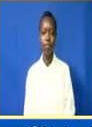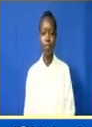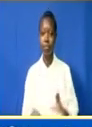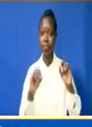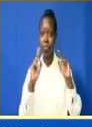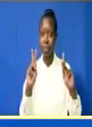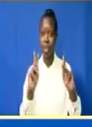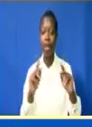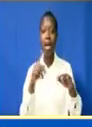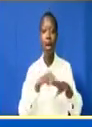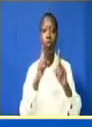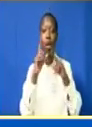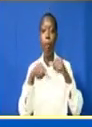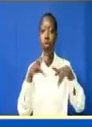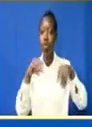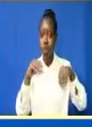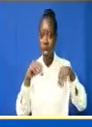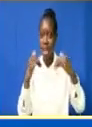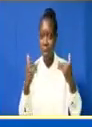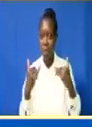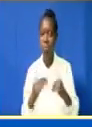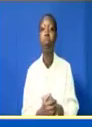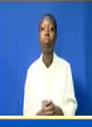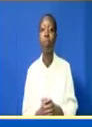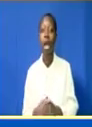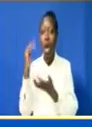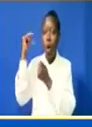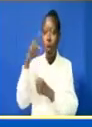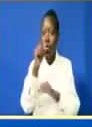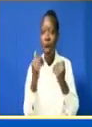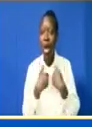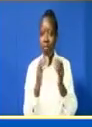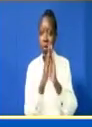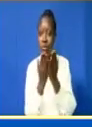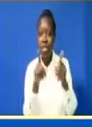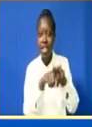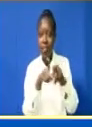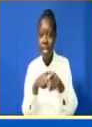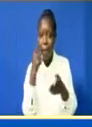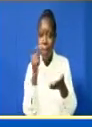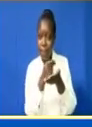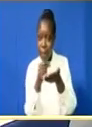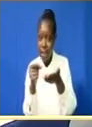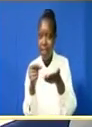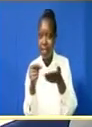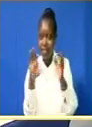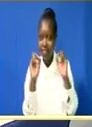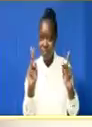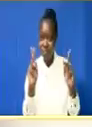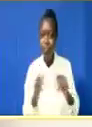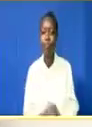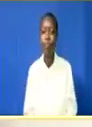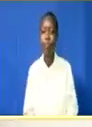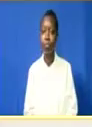Where we talk about soil. Okay, I hope you guys have your books and pens and ready to write. Mm-hmm. Uh-huh. Do you